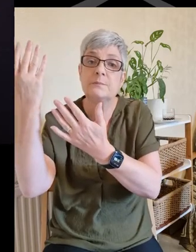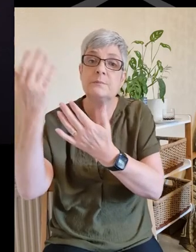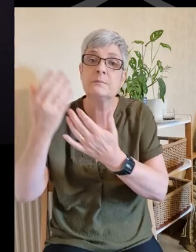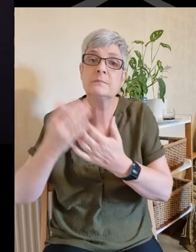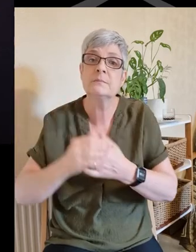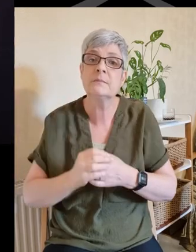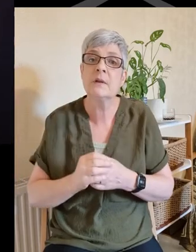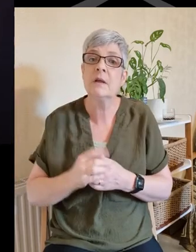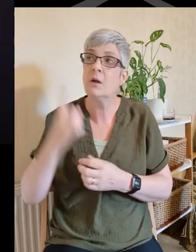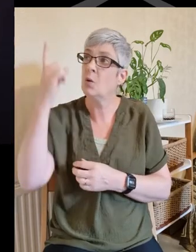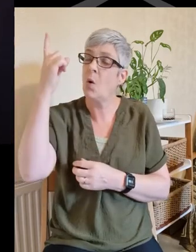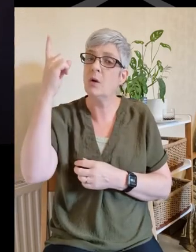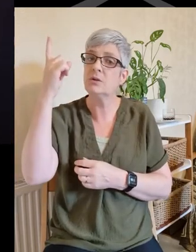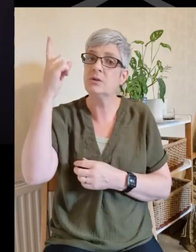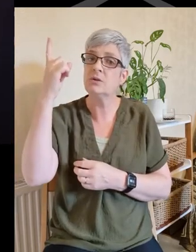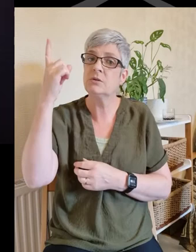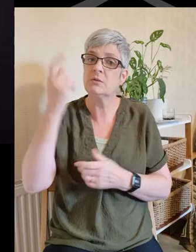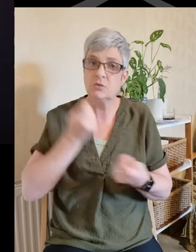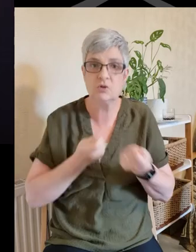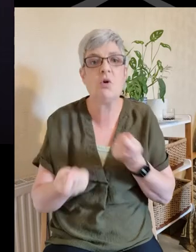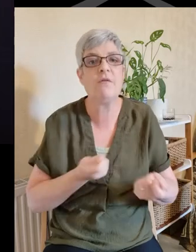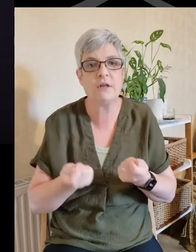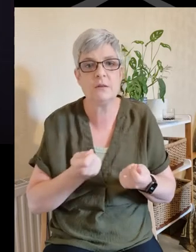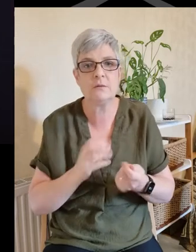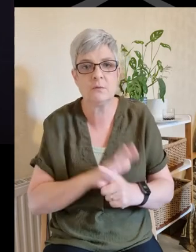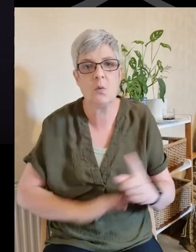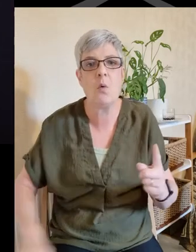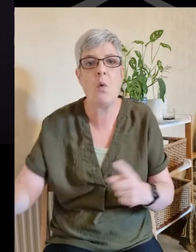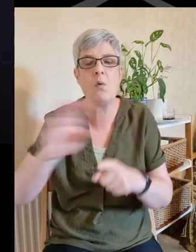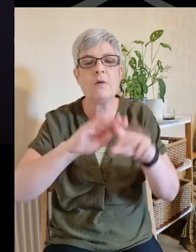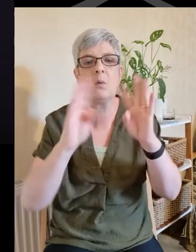That's God who is sovereign over all the world.